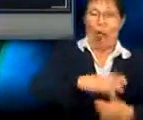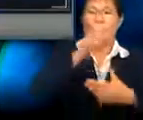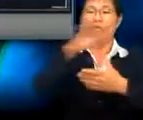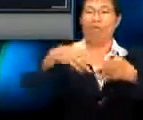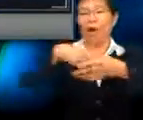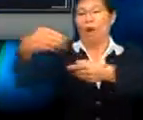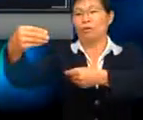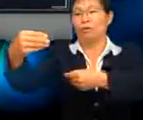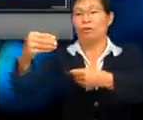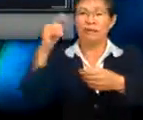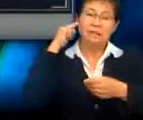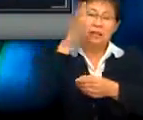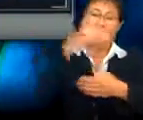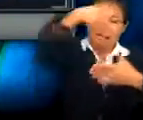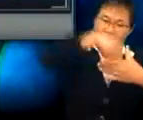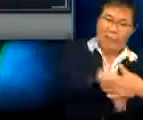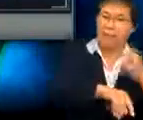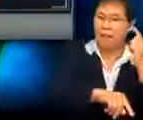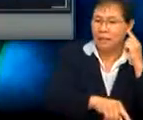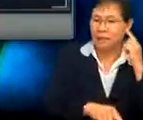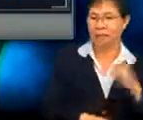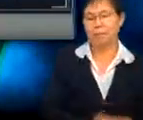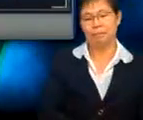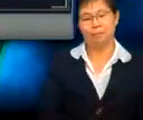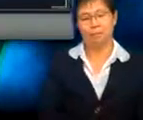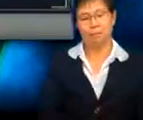of the outer ear and the inner ear.